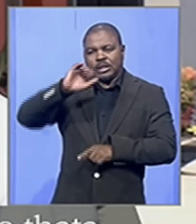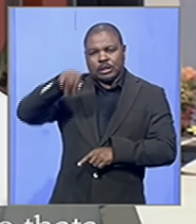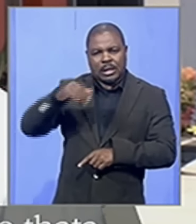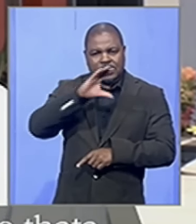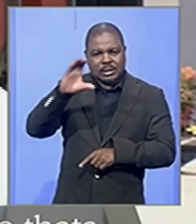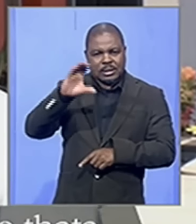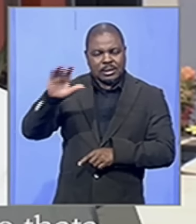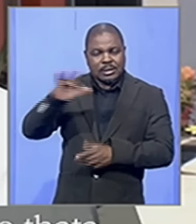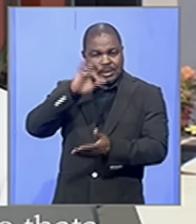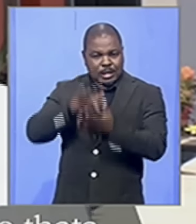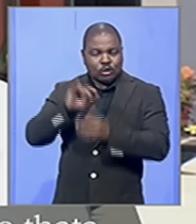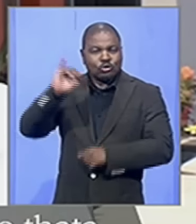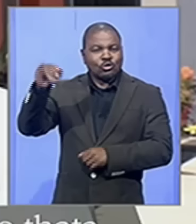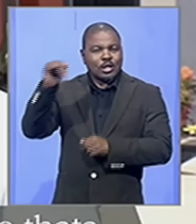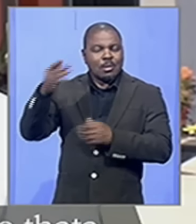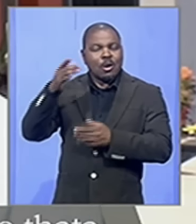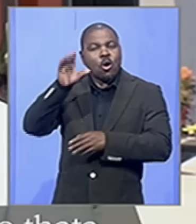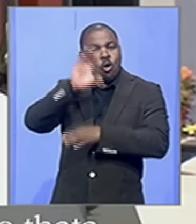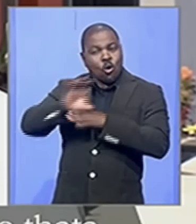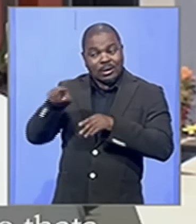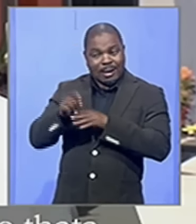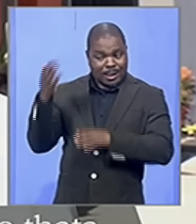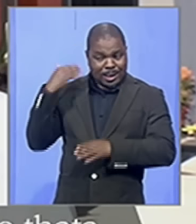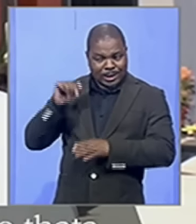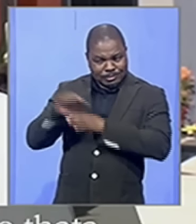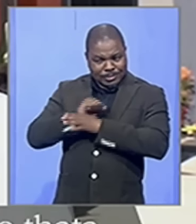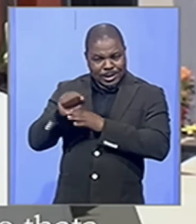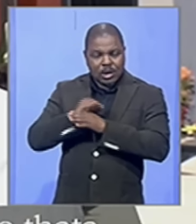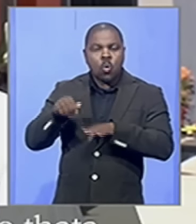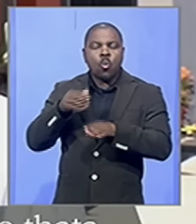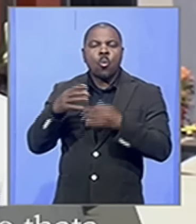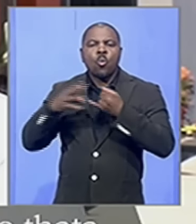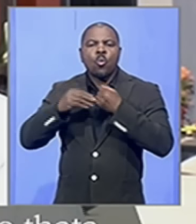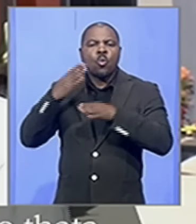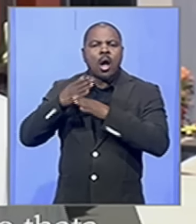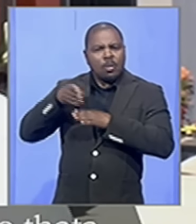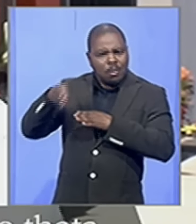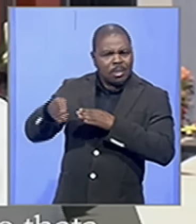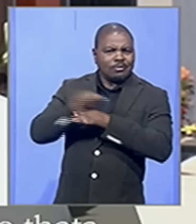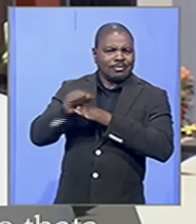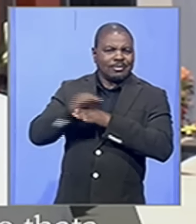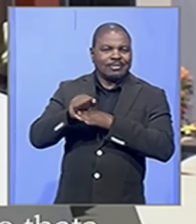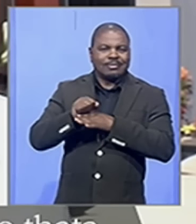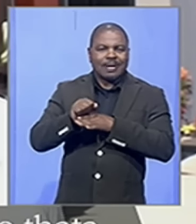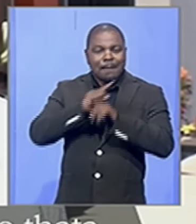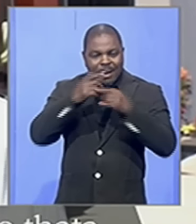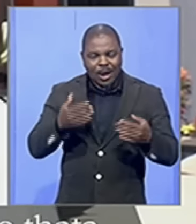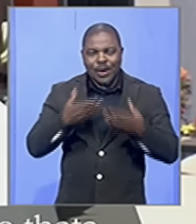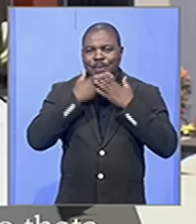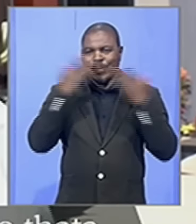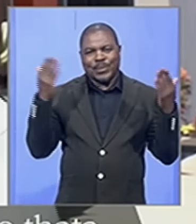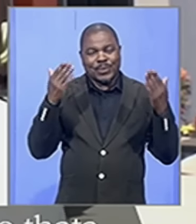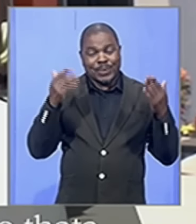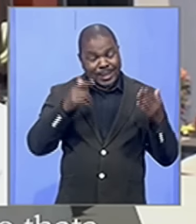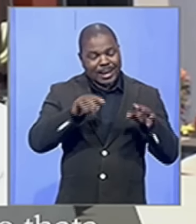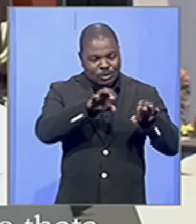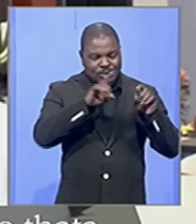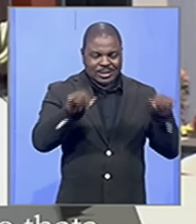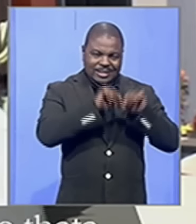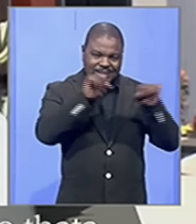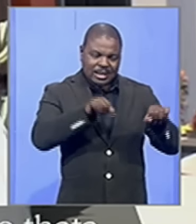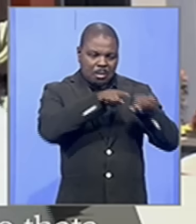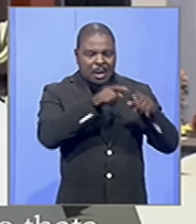which used to have a carpentry, but now does not longer have carpentry. So it's the education system that is failing the young people of South Africa because